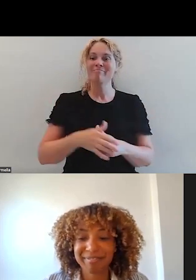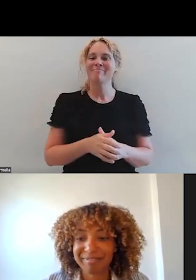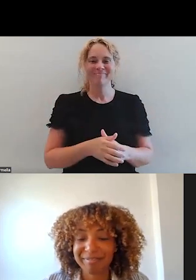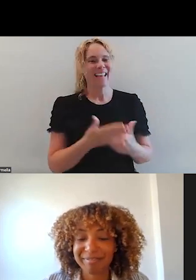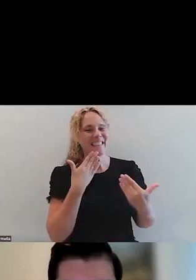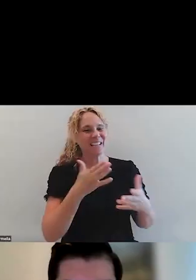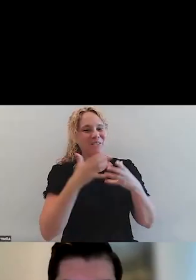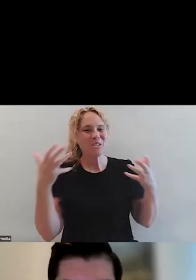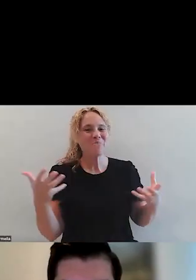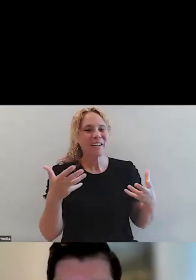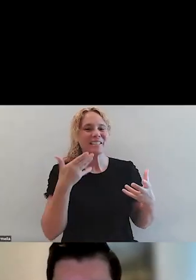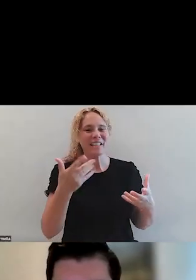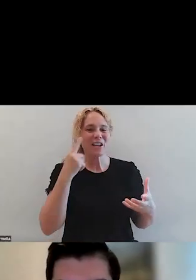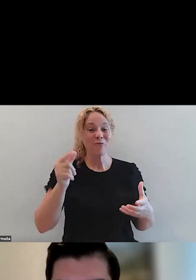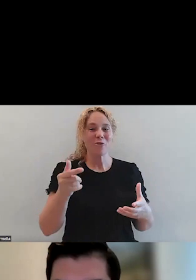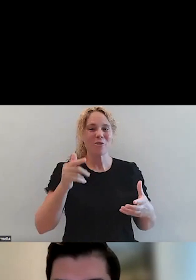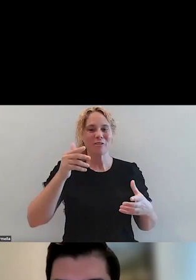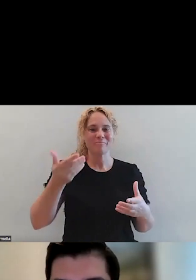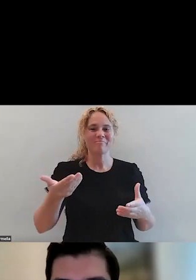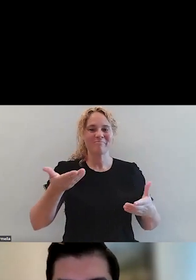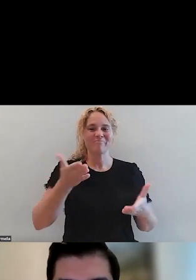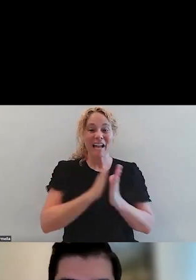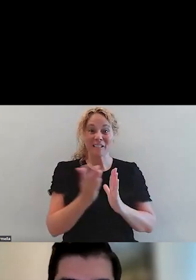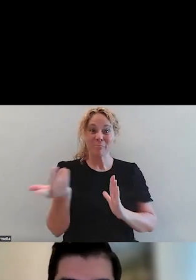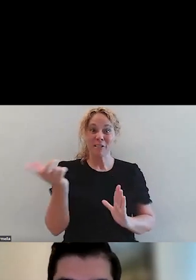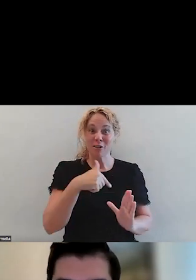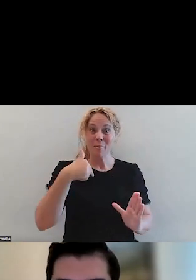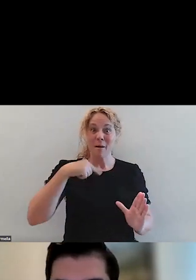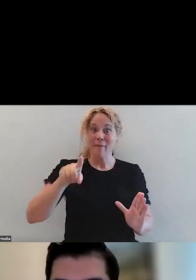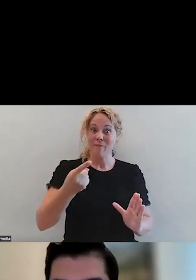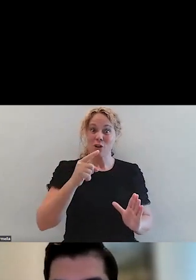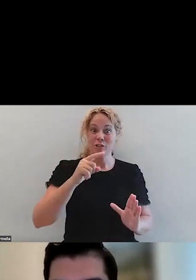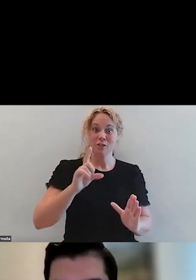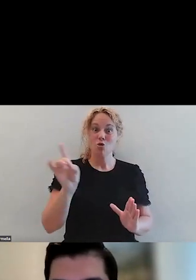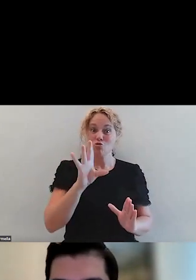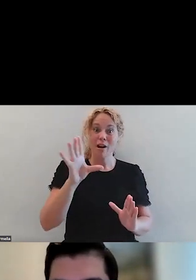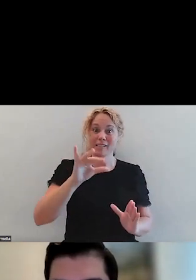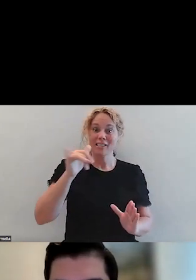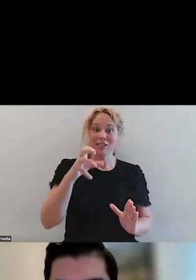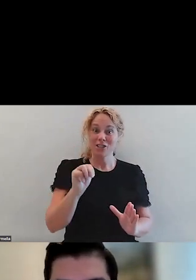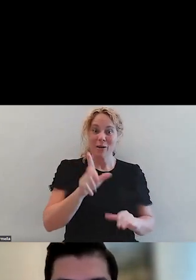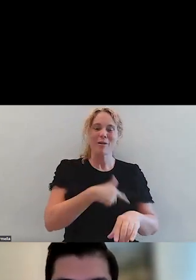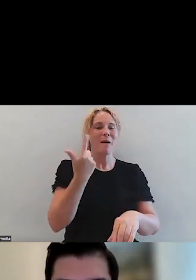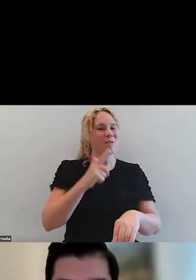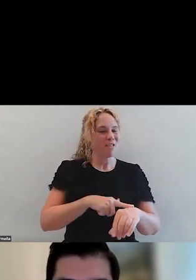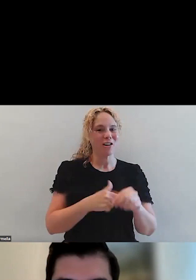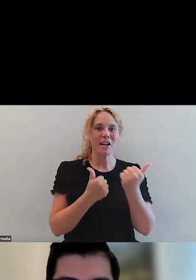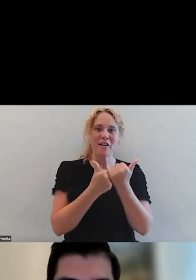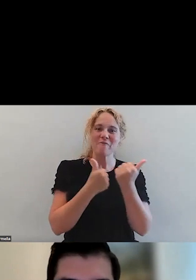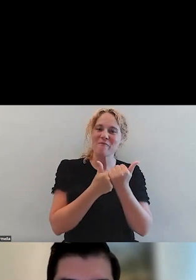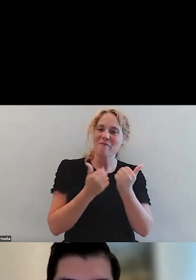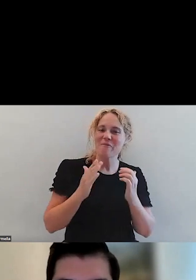thank you so much. And thank you all so much for having me. This is my first Crisis Jam joining, but longtime fan and really excited to be a